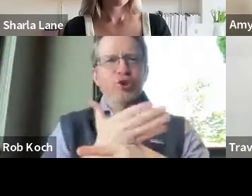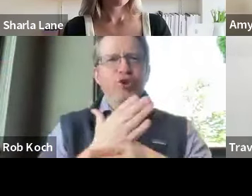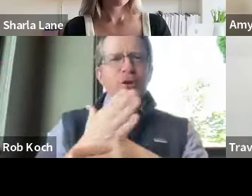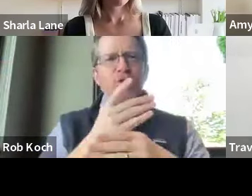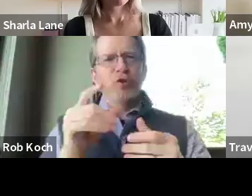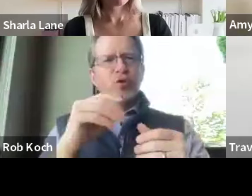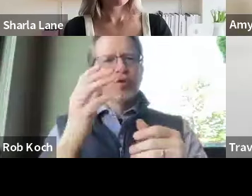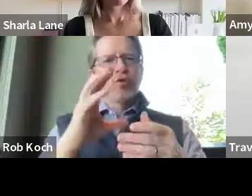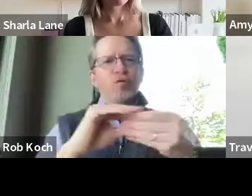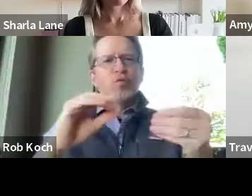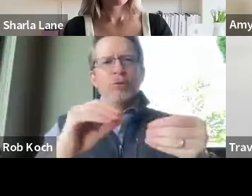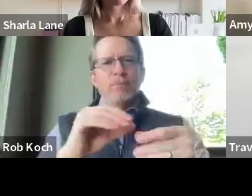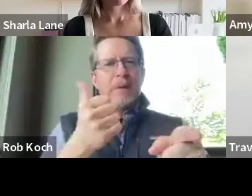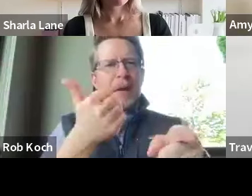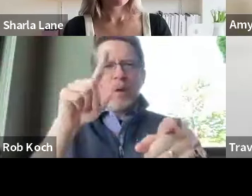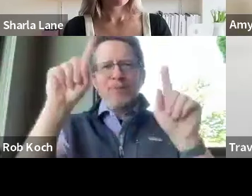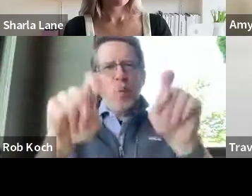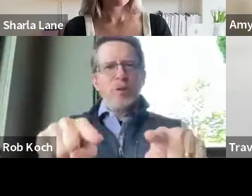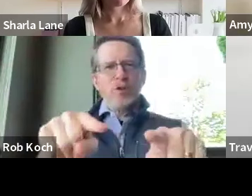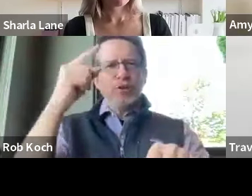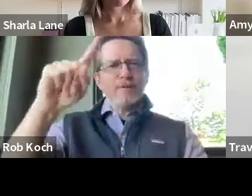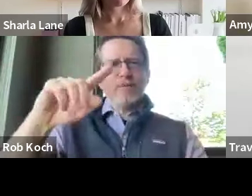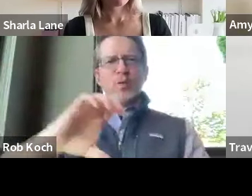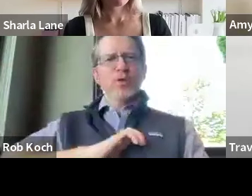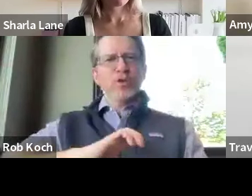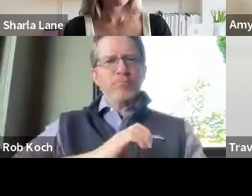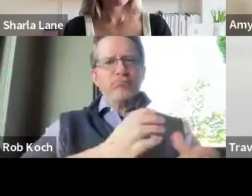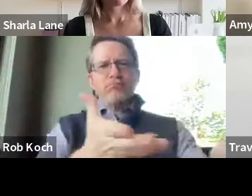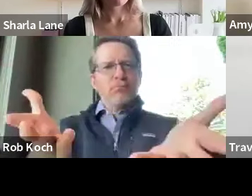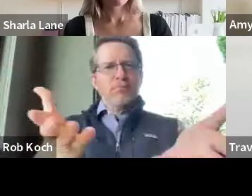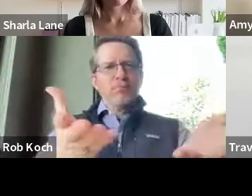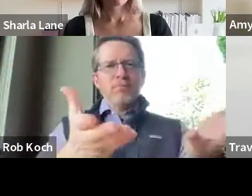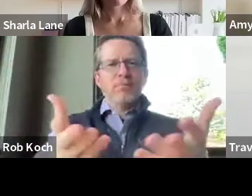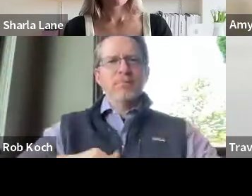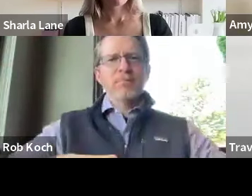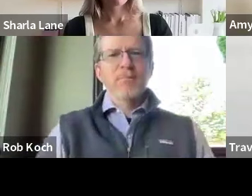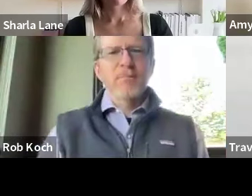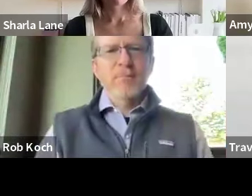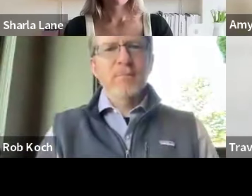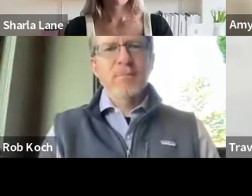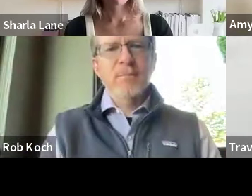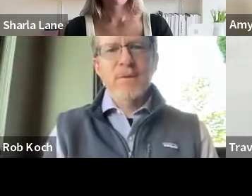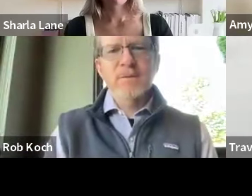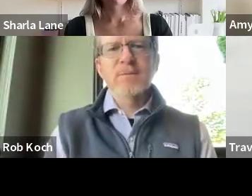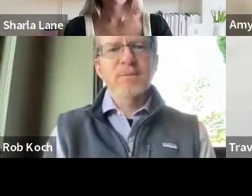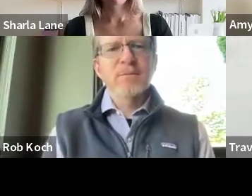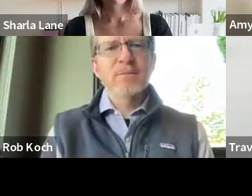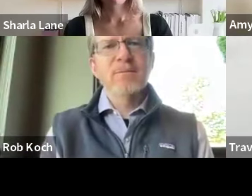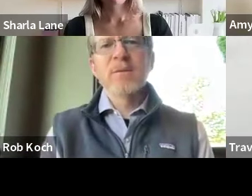thank you for the introduction. Thank you for sharing a little bit about yourself. Does anybody have any questions for Chin?